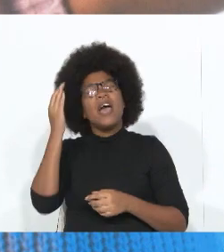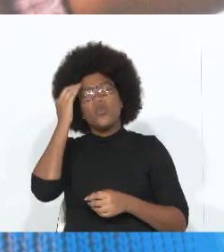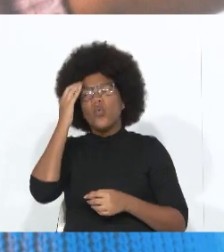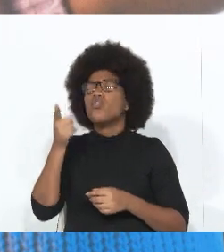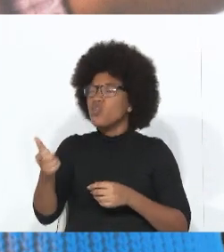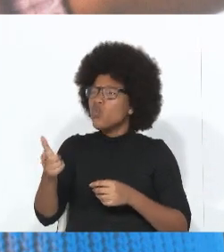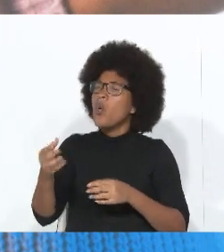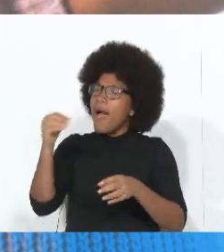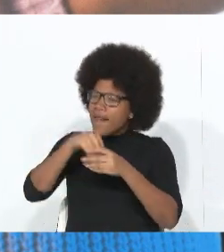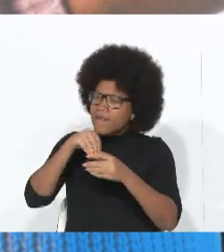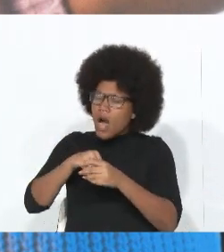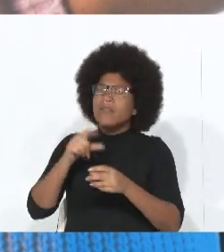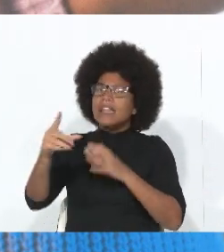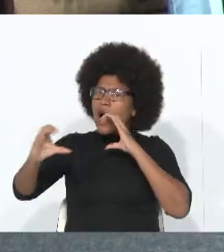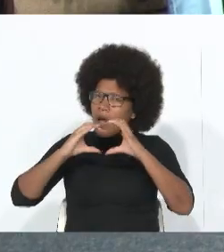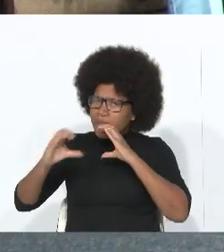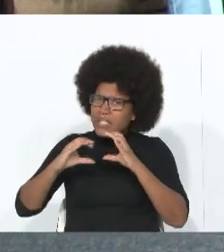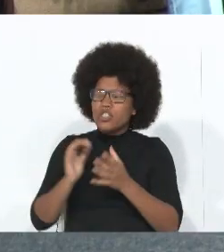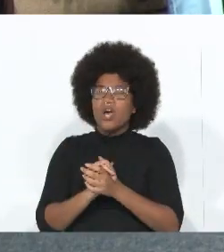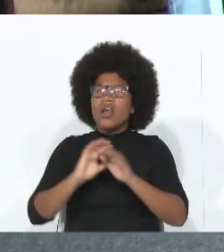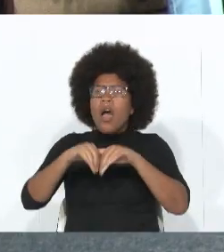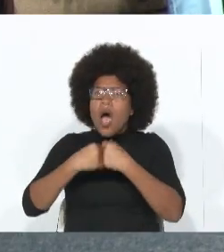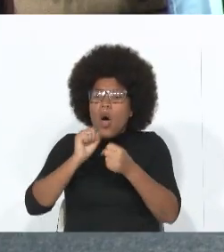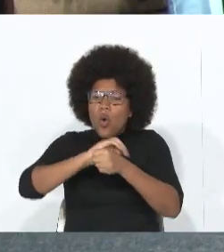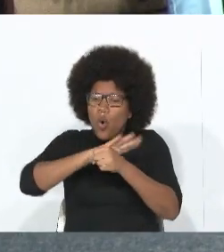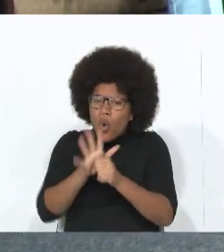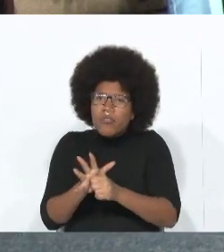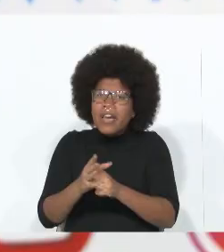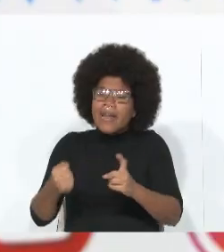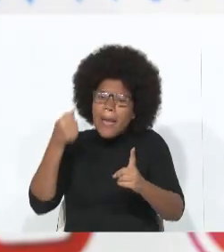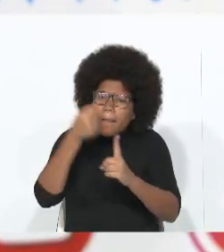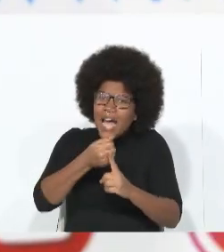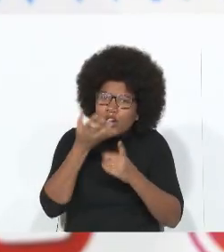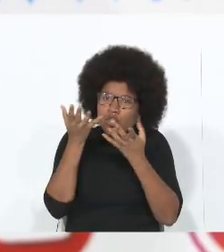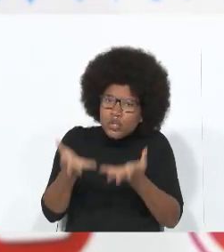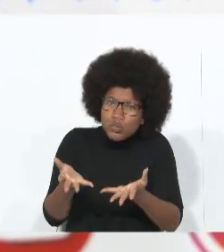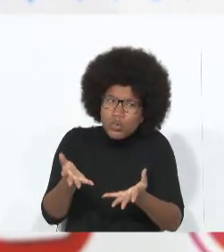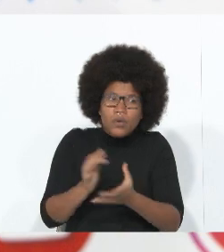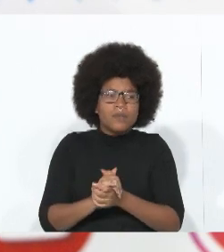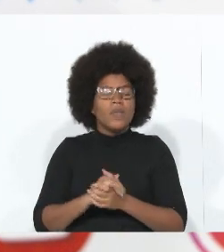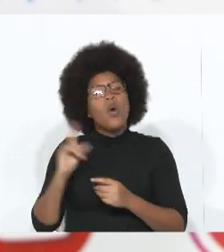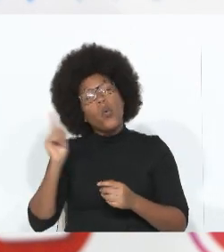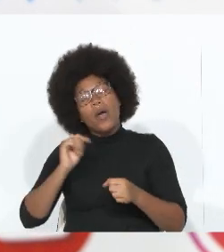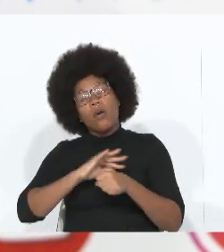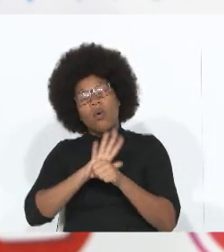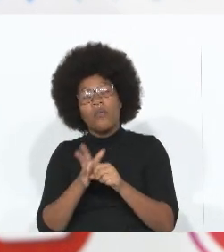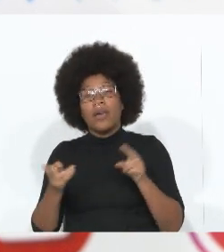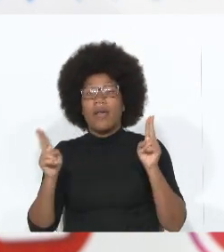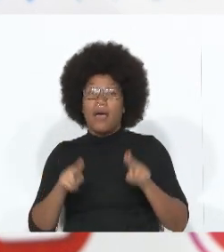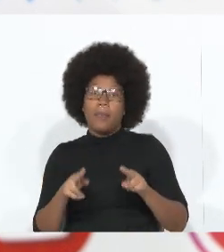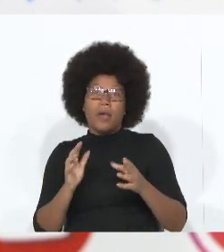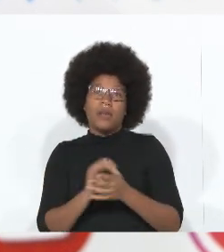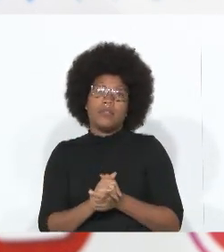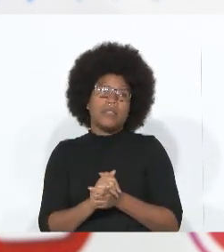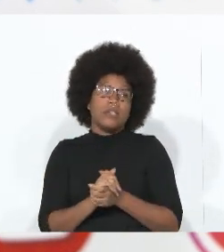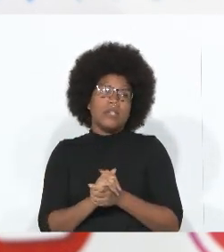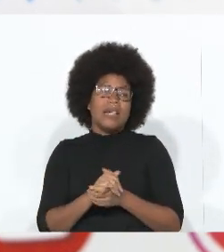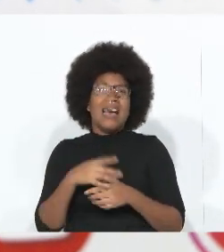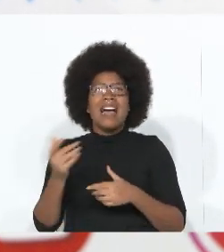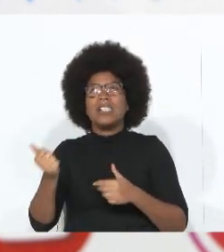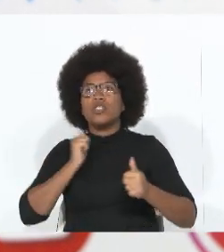bit about how it impacted you in terms of your stage work? I mean, when COVID came around, I mean, as